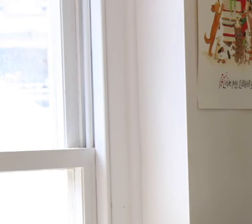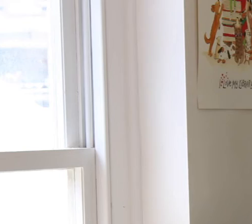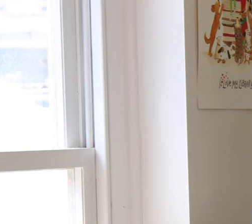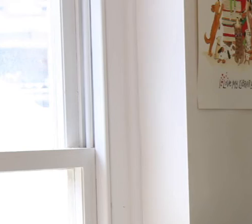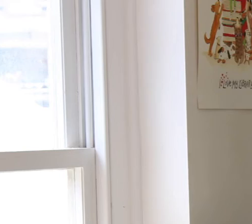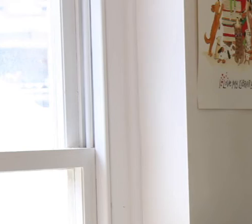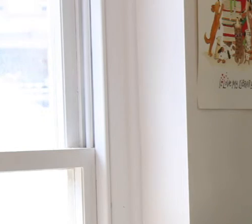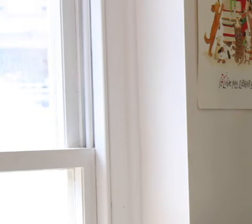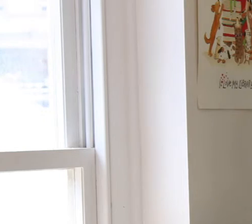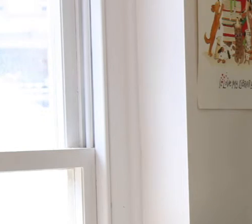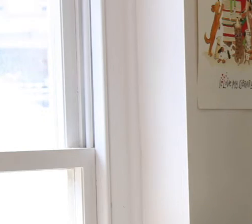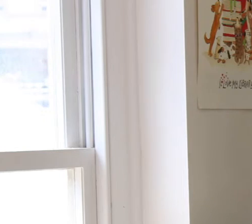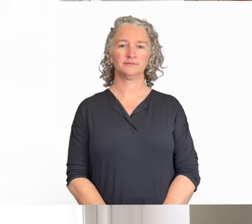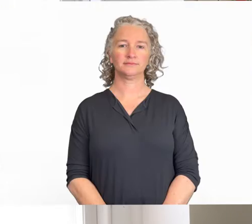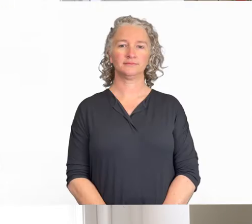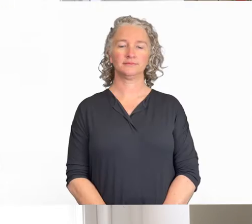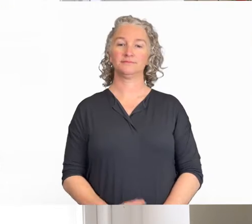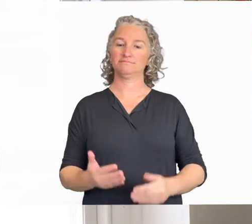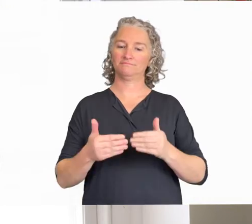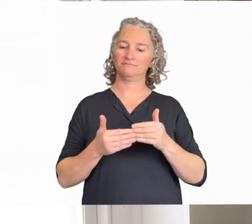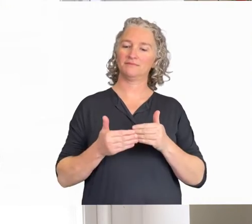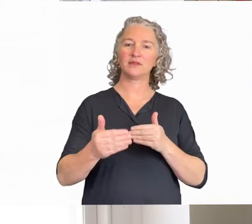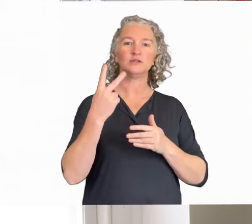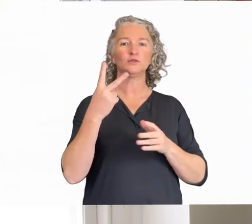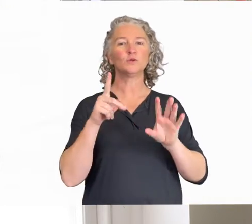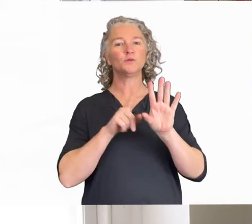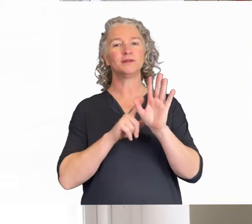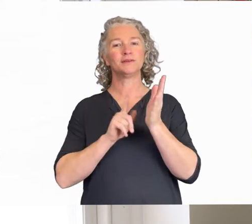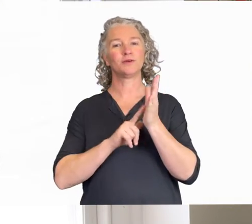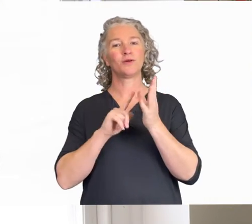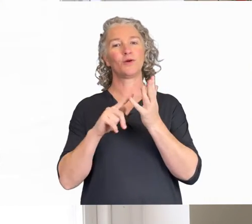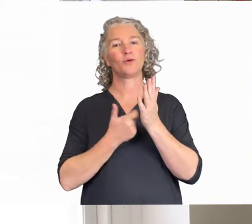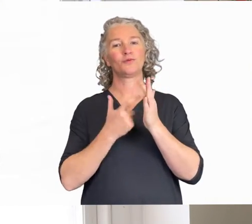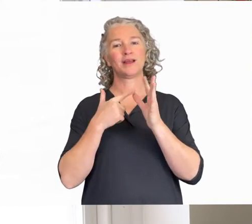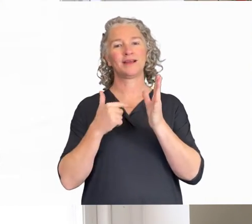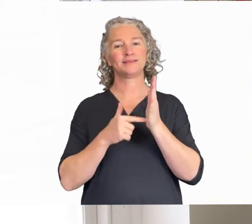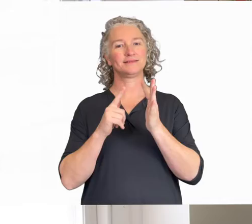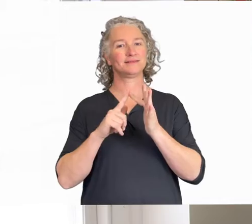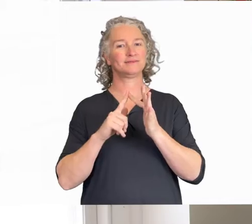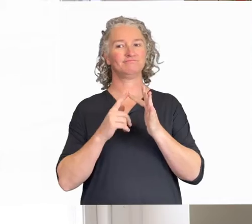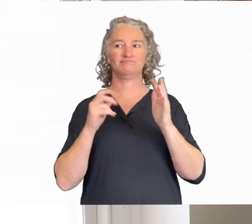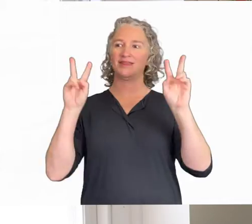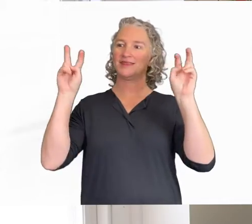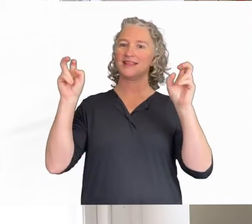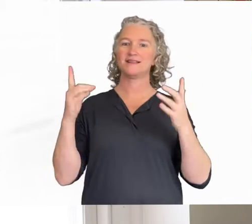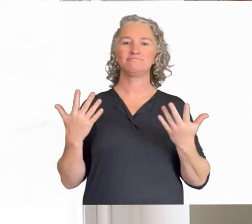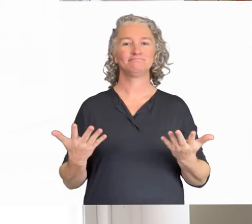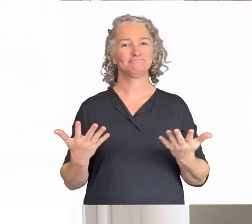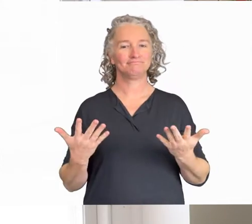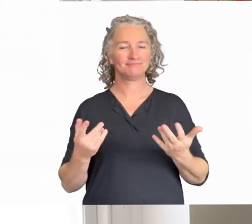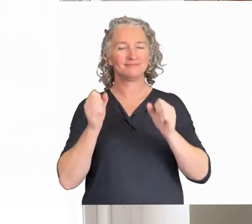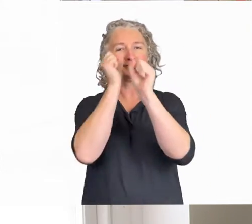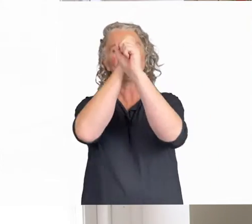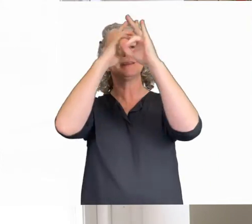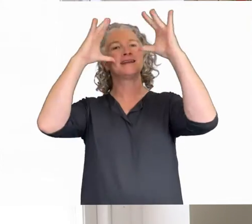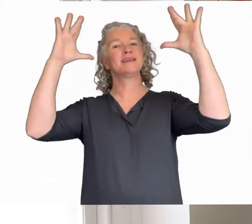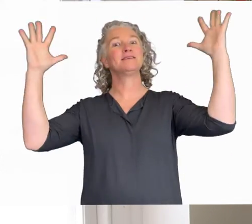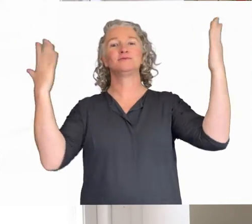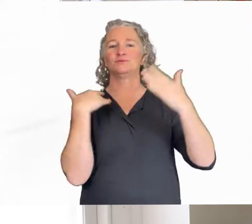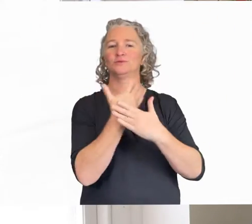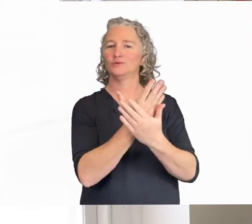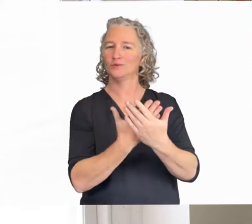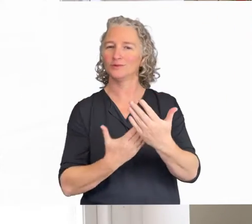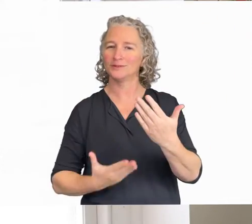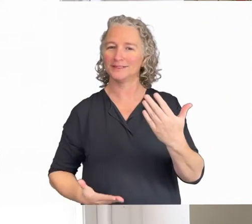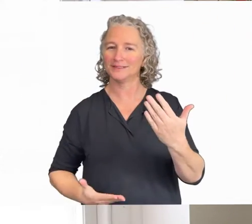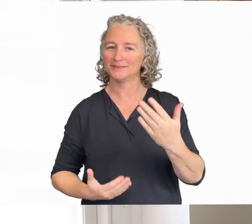My theme for my two-year laureate term is Imagine a Story. You know, when I was young,